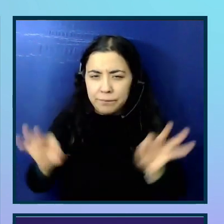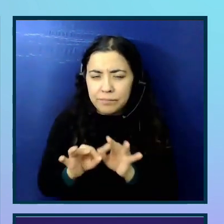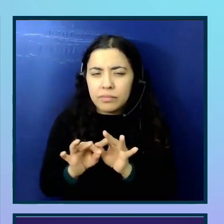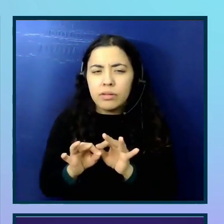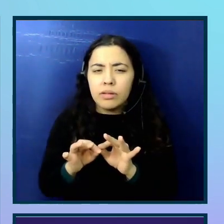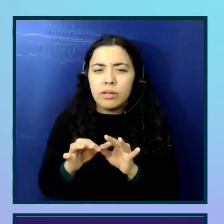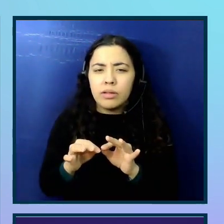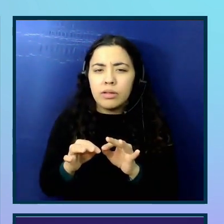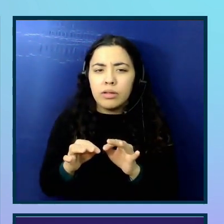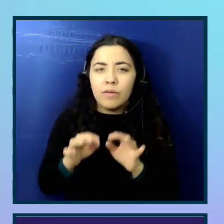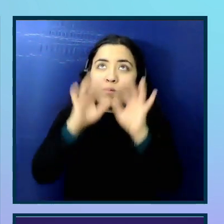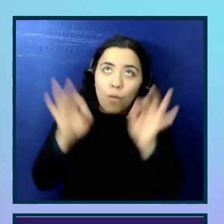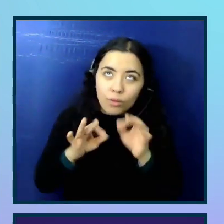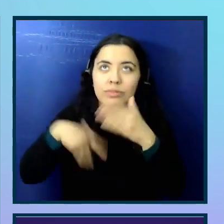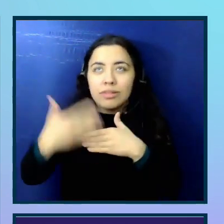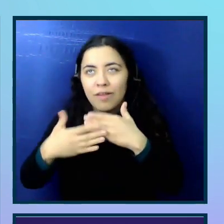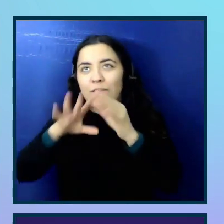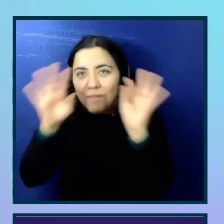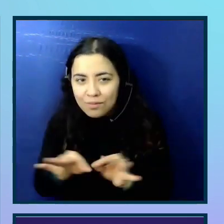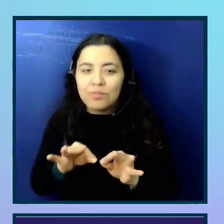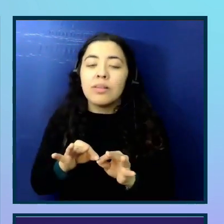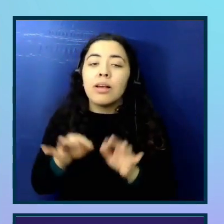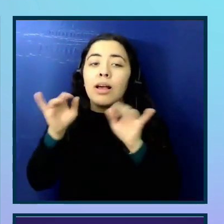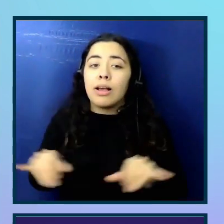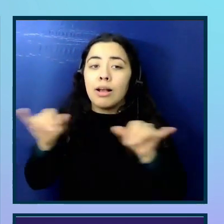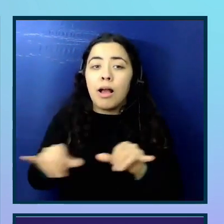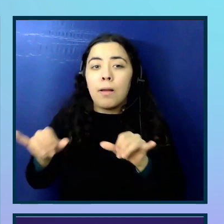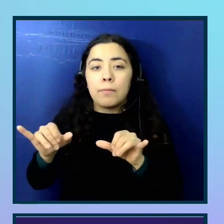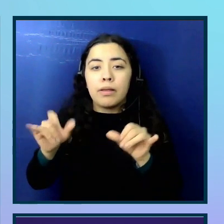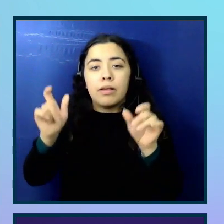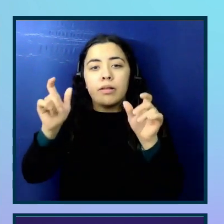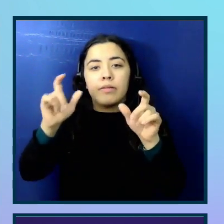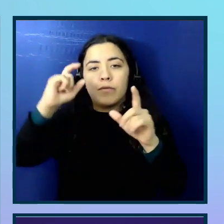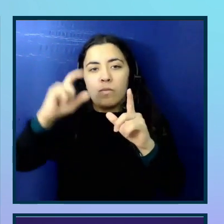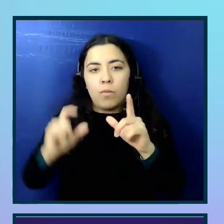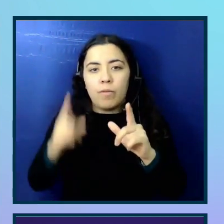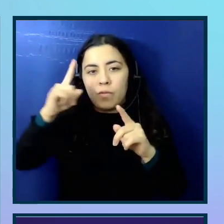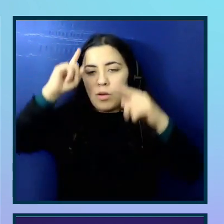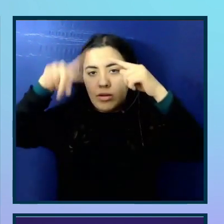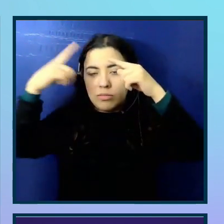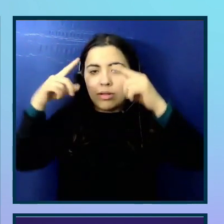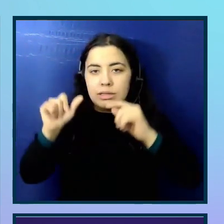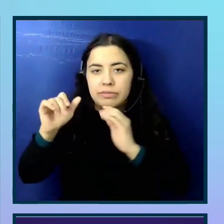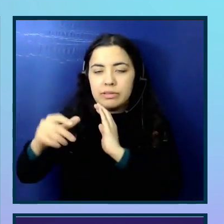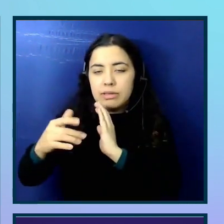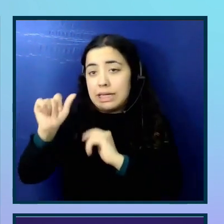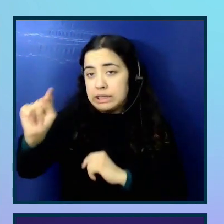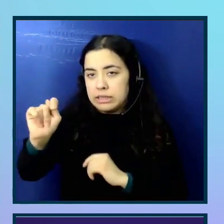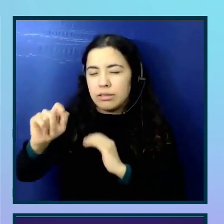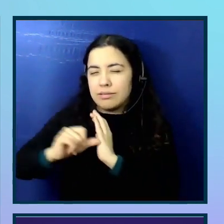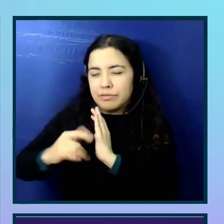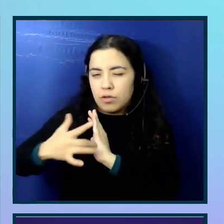of, oh gosh, like forms of forms. Common form assistive technology for cognitive, there we go. Browser autofill.